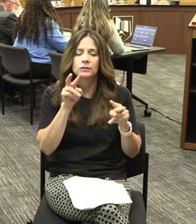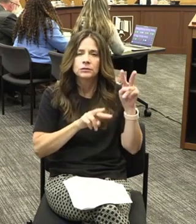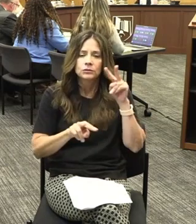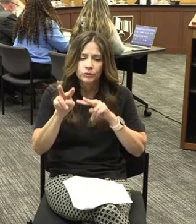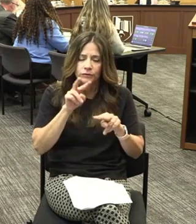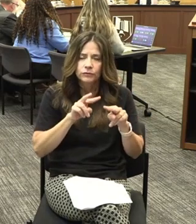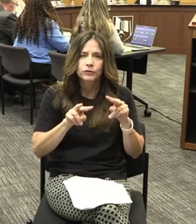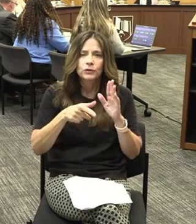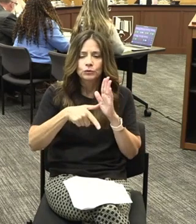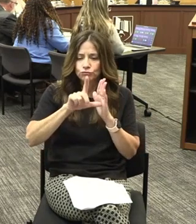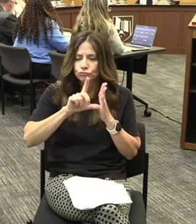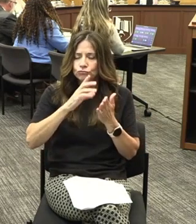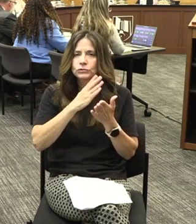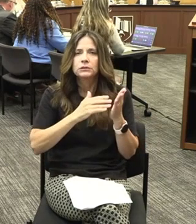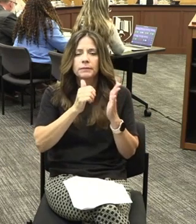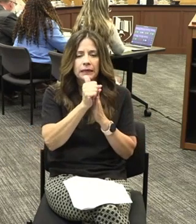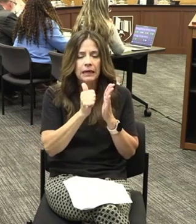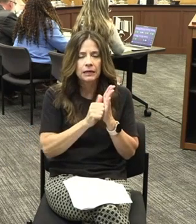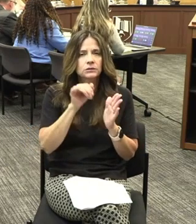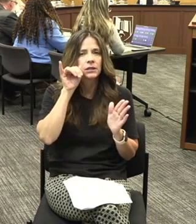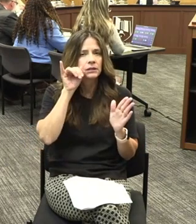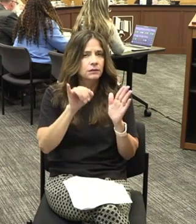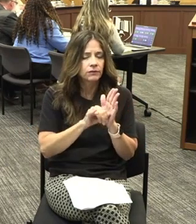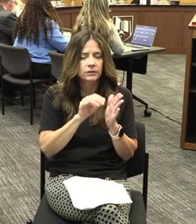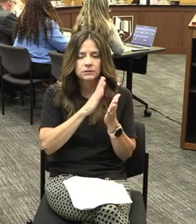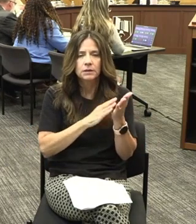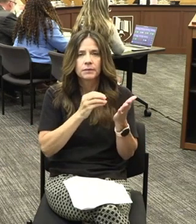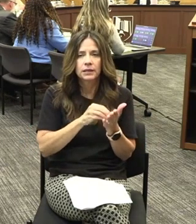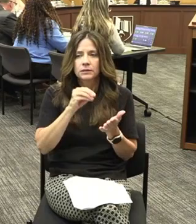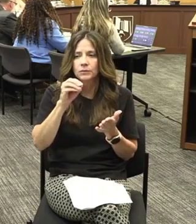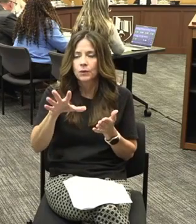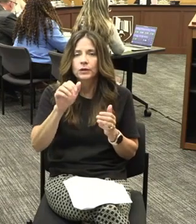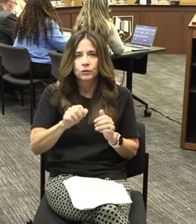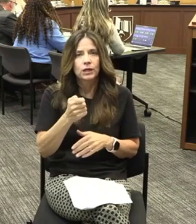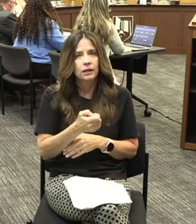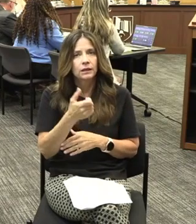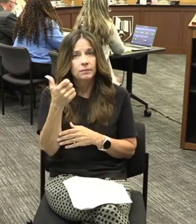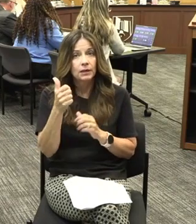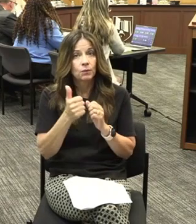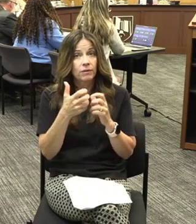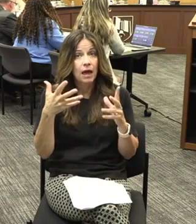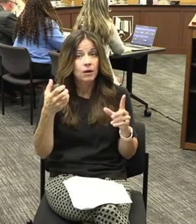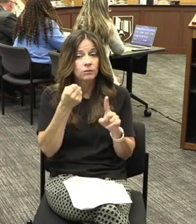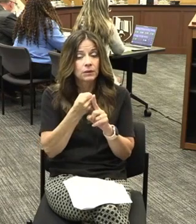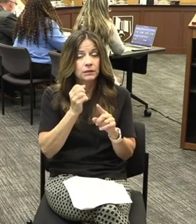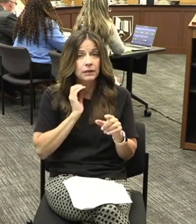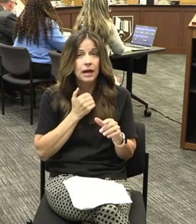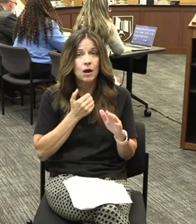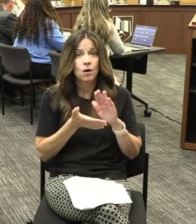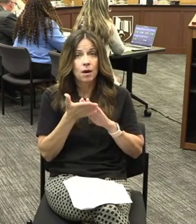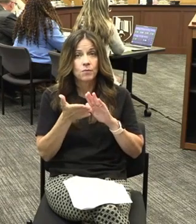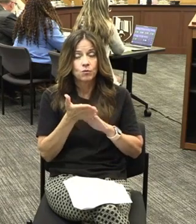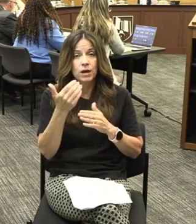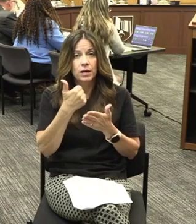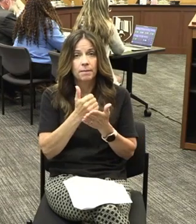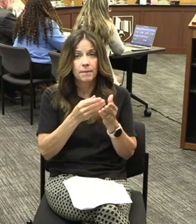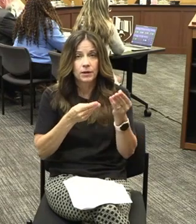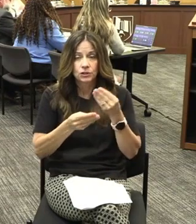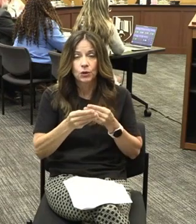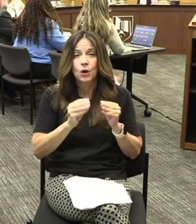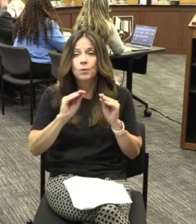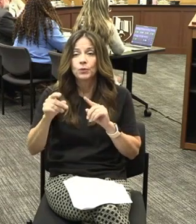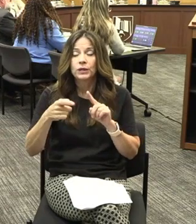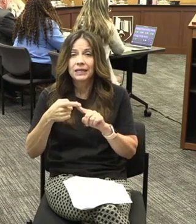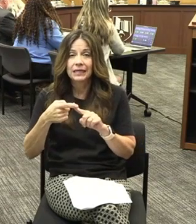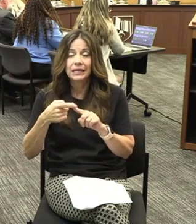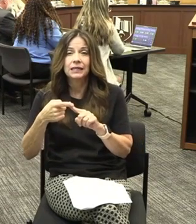to identify expenditures that we could eliminate without impacting our operating budget. We put it in contingency